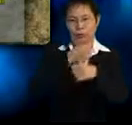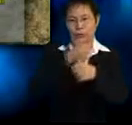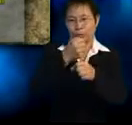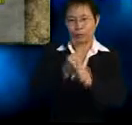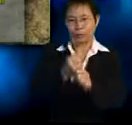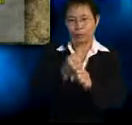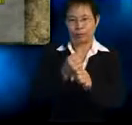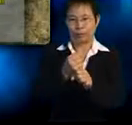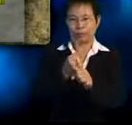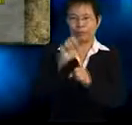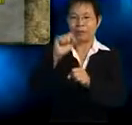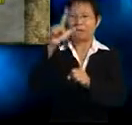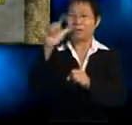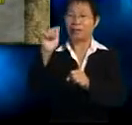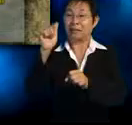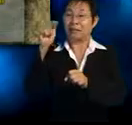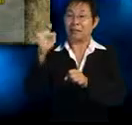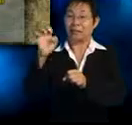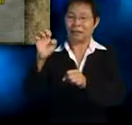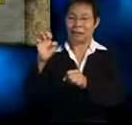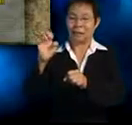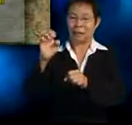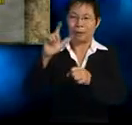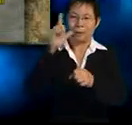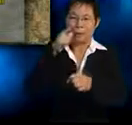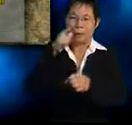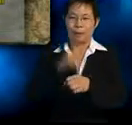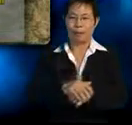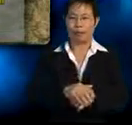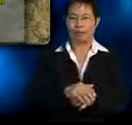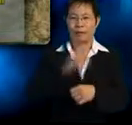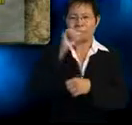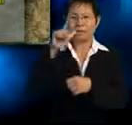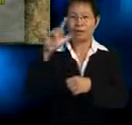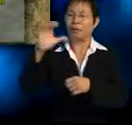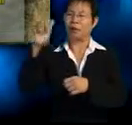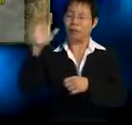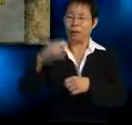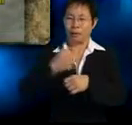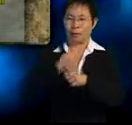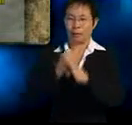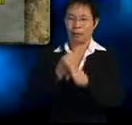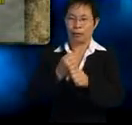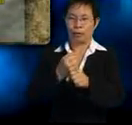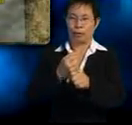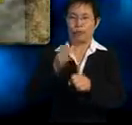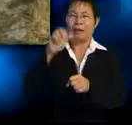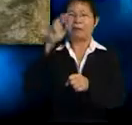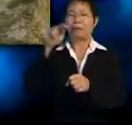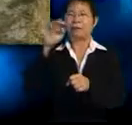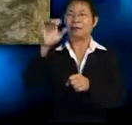and calcium carbide. Calcium carbide is used to produce acetylene gas.